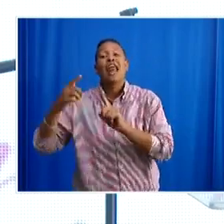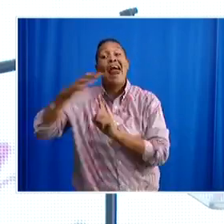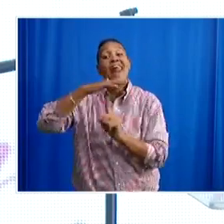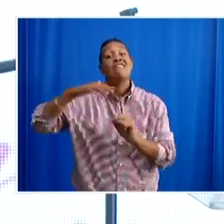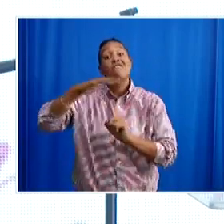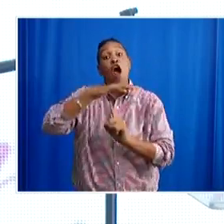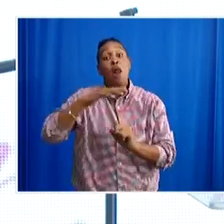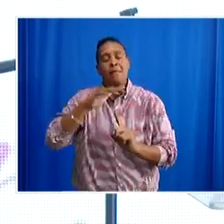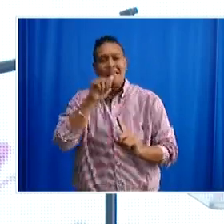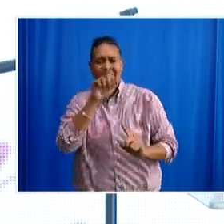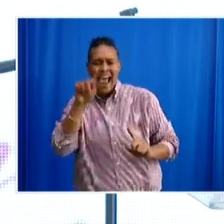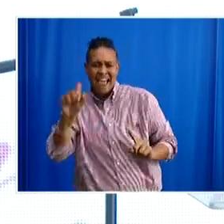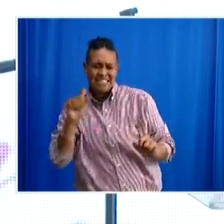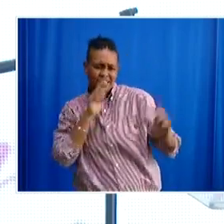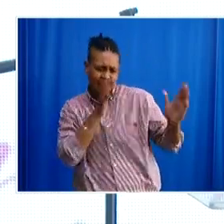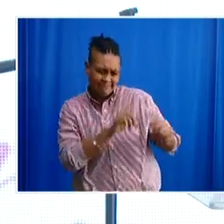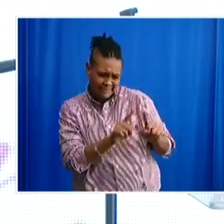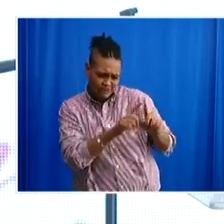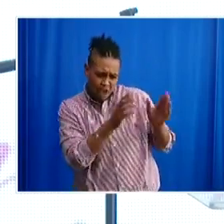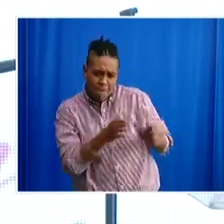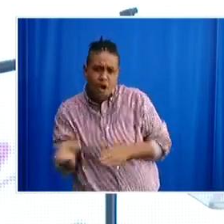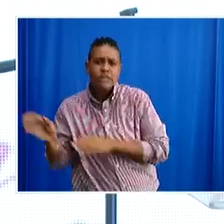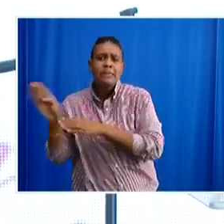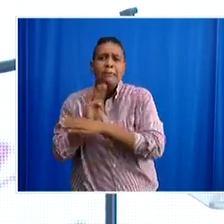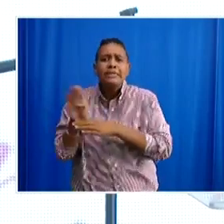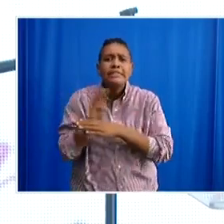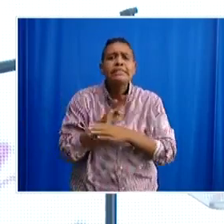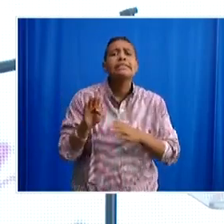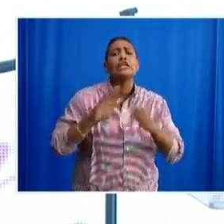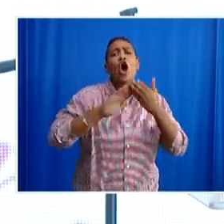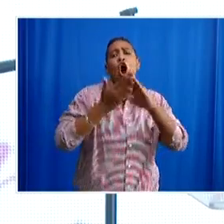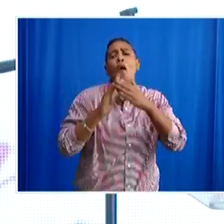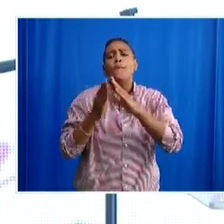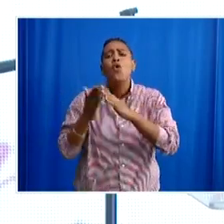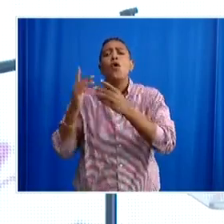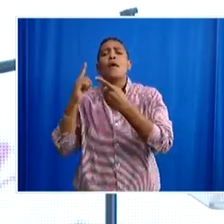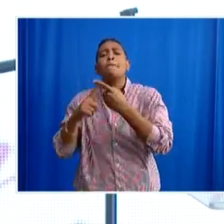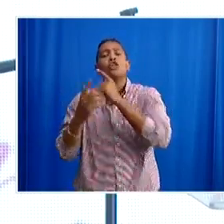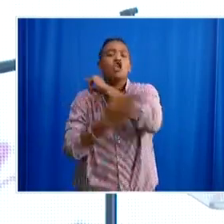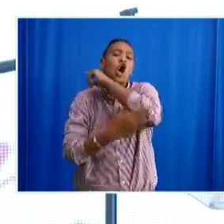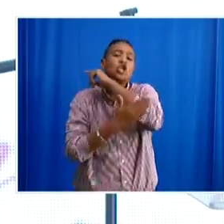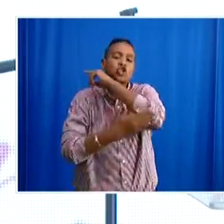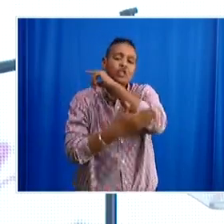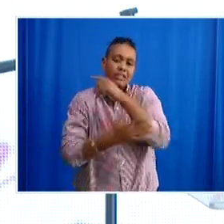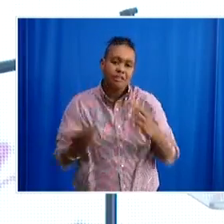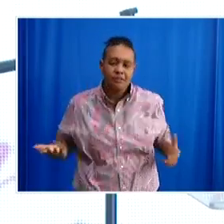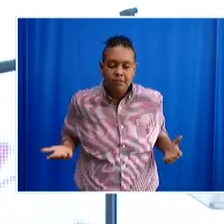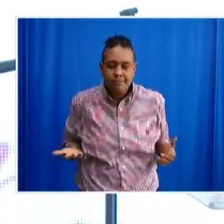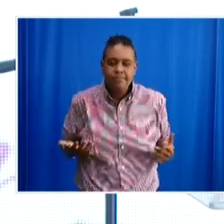environmental assets of persons, businesses, communities, and countries.